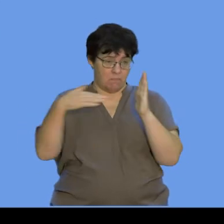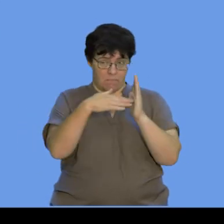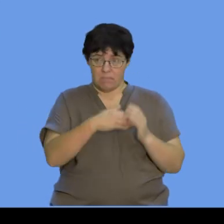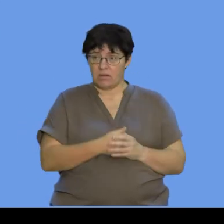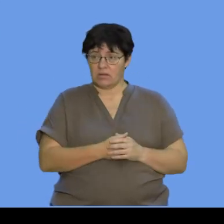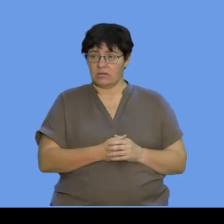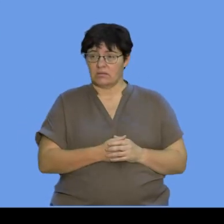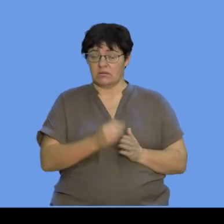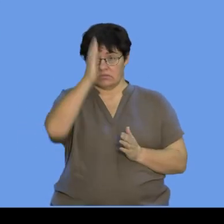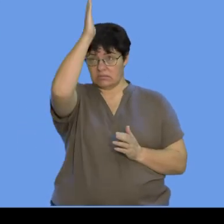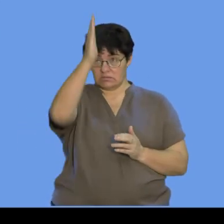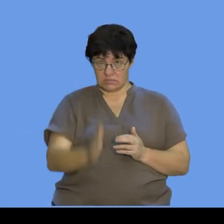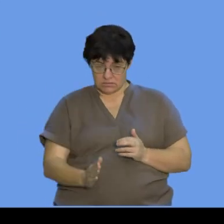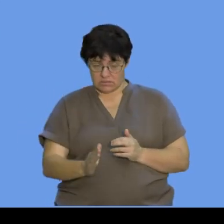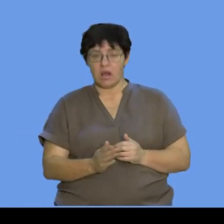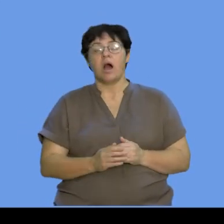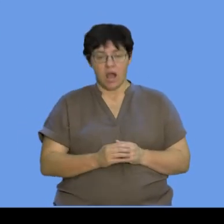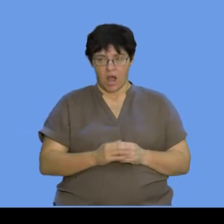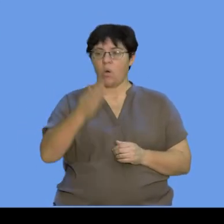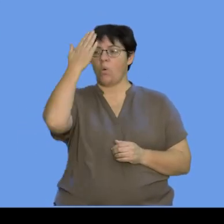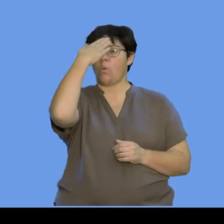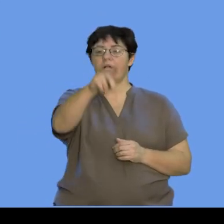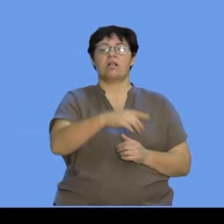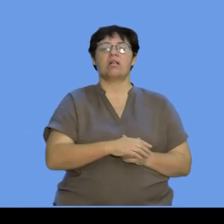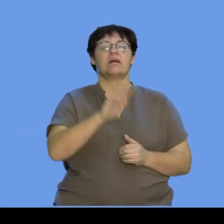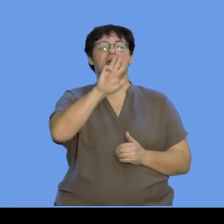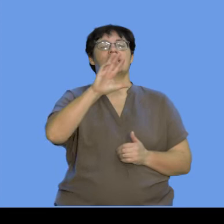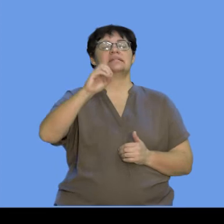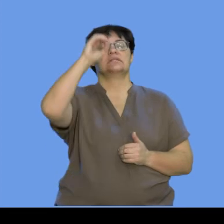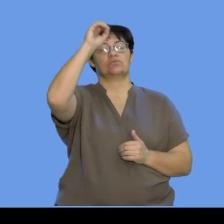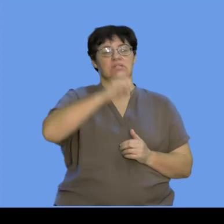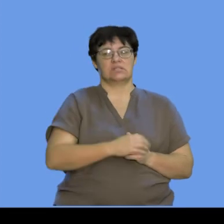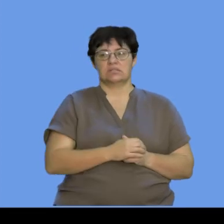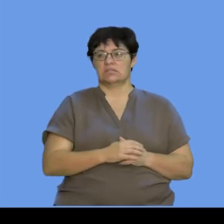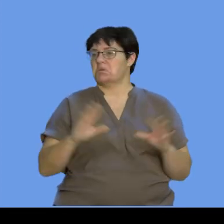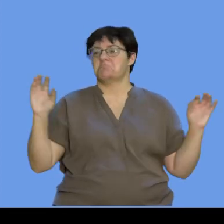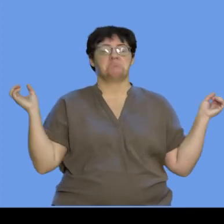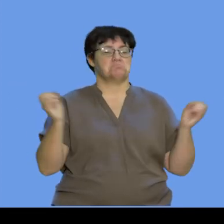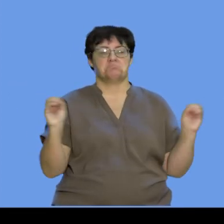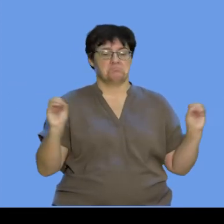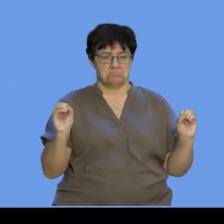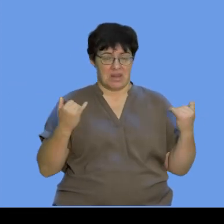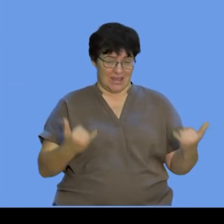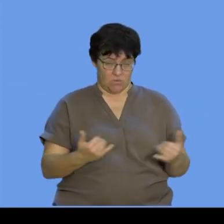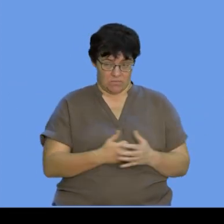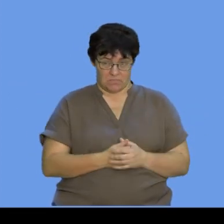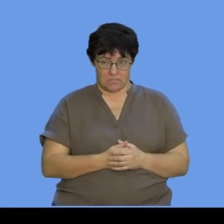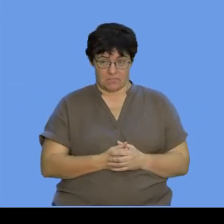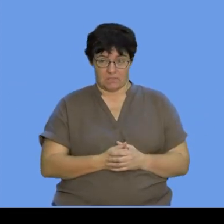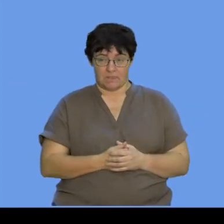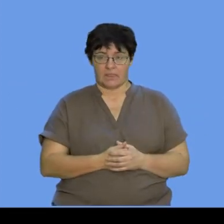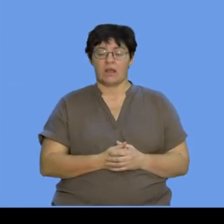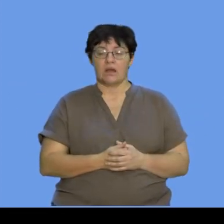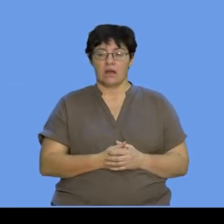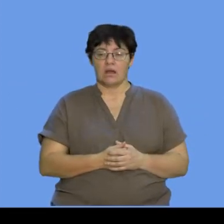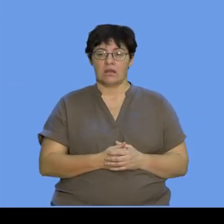the circumference of the circle, then I would definitely make it a 90 degrees, but there isn't any at this point. And then the